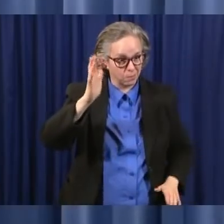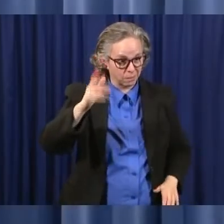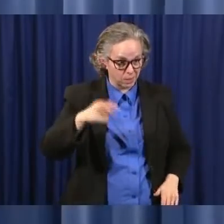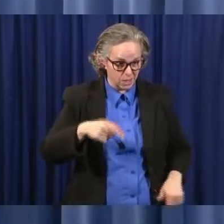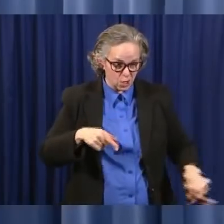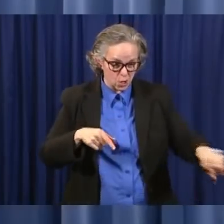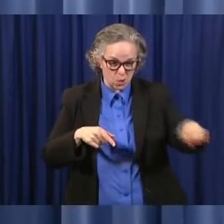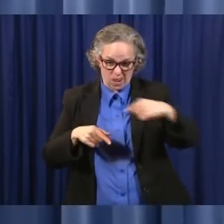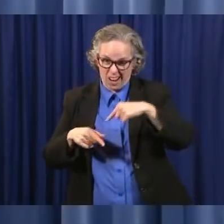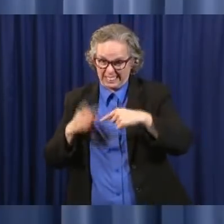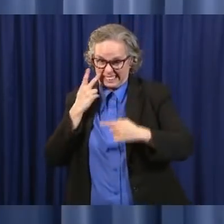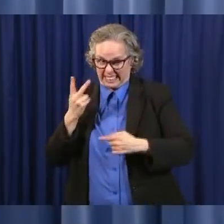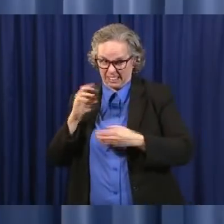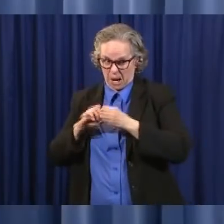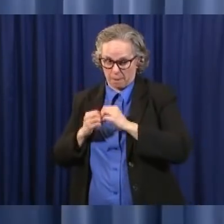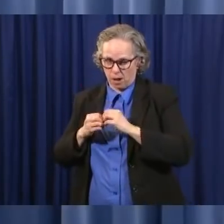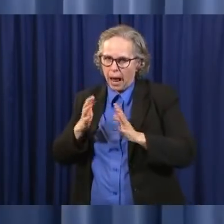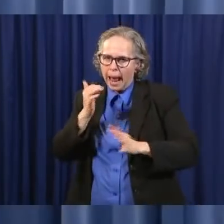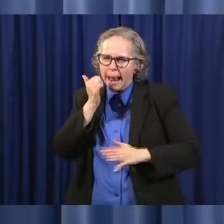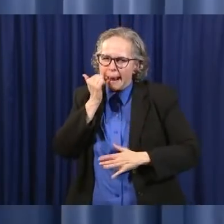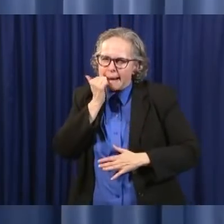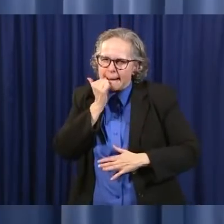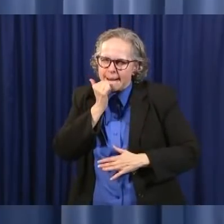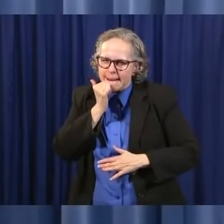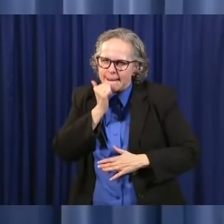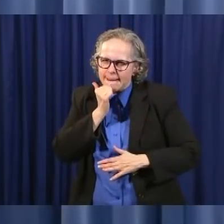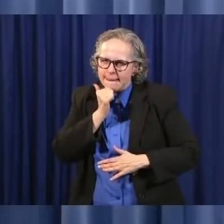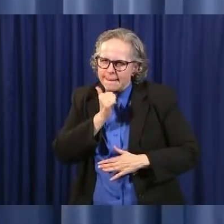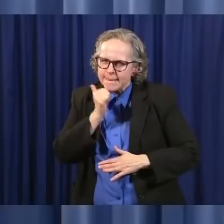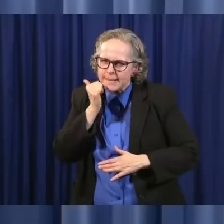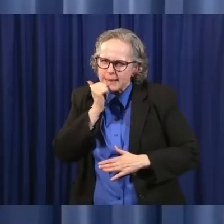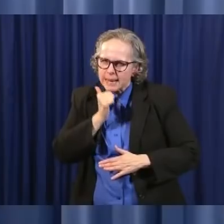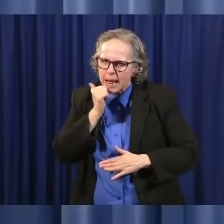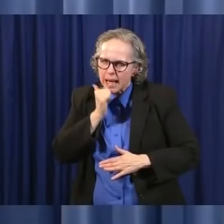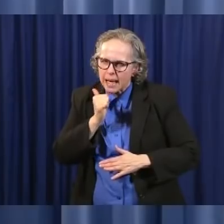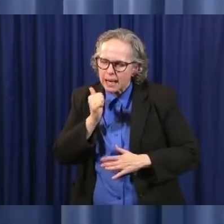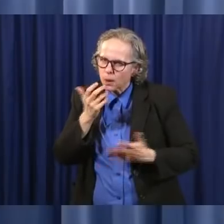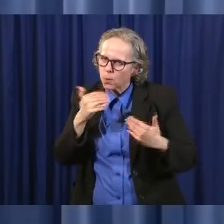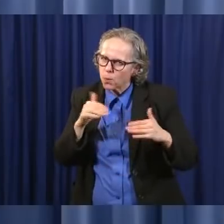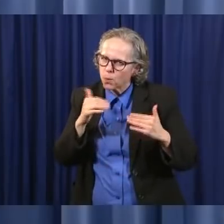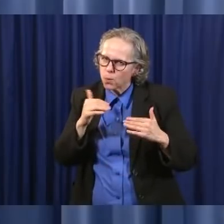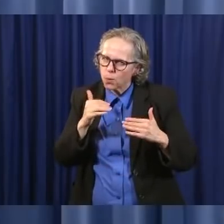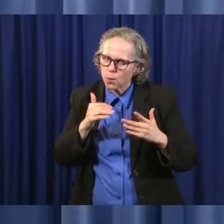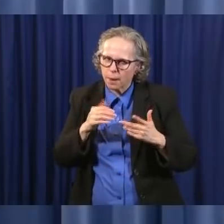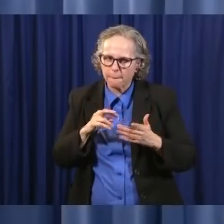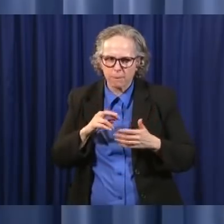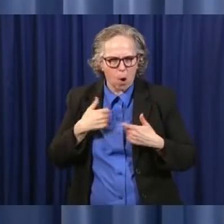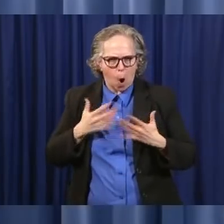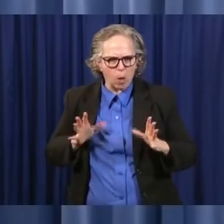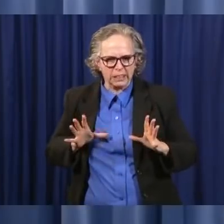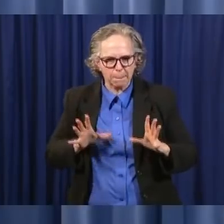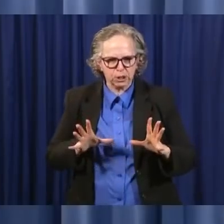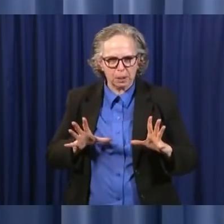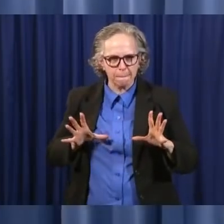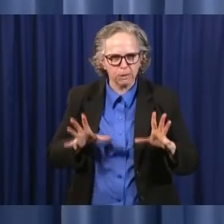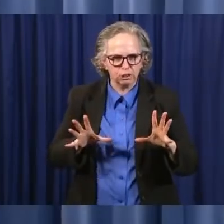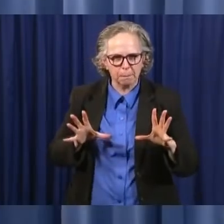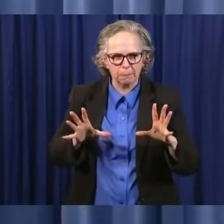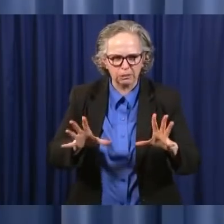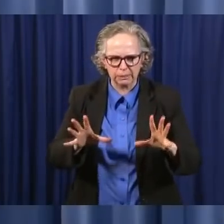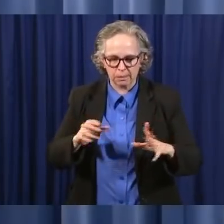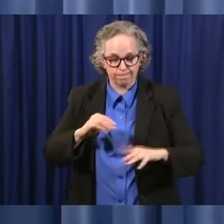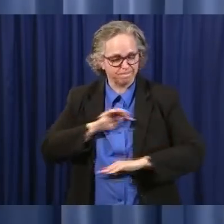per day. These are tests that are per day. But I'm always pushing and never satisfied.